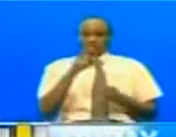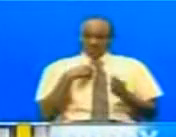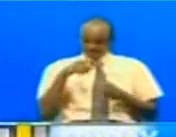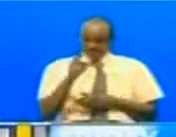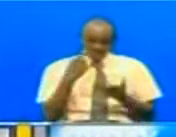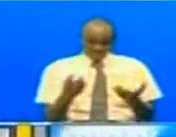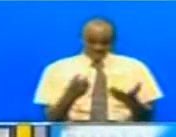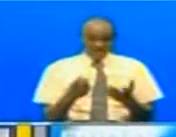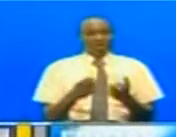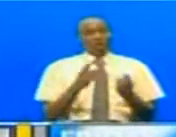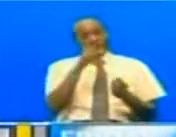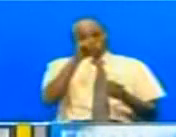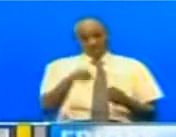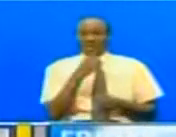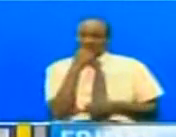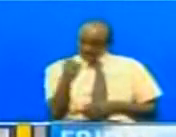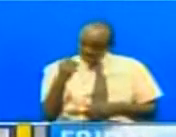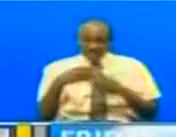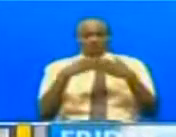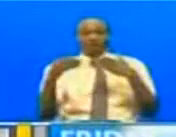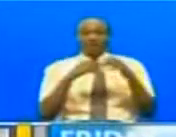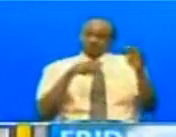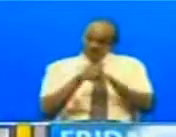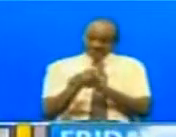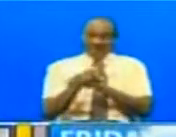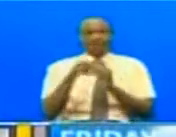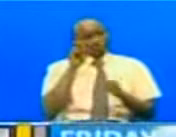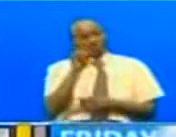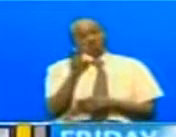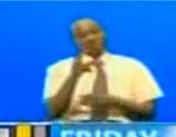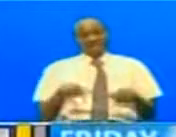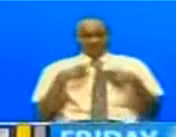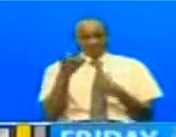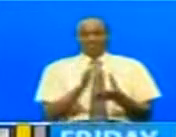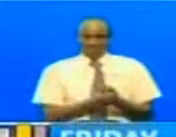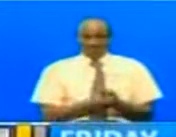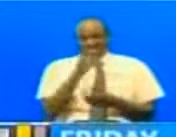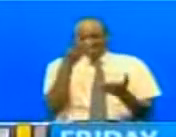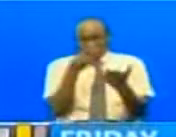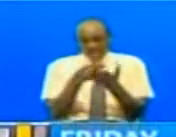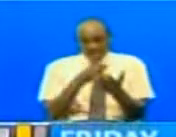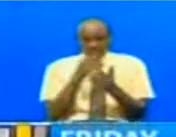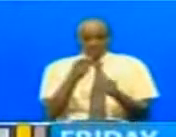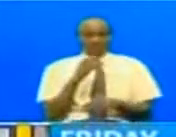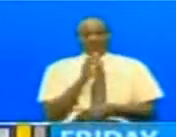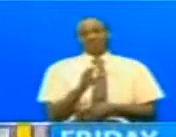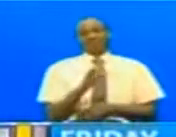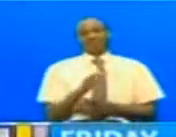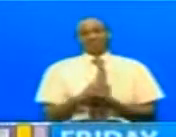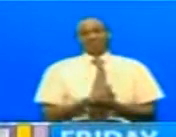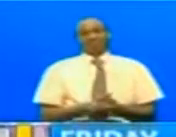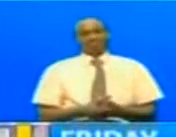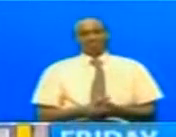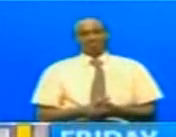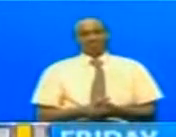arena costs $1,500. A member of Mayweather's fan group, the Money Team, Hassan, has his ticket.